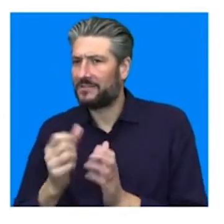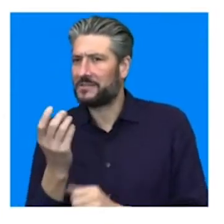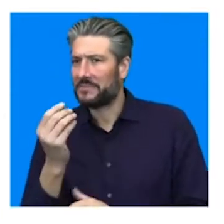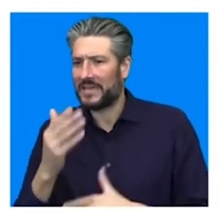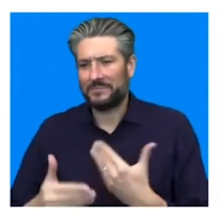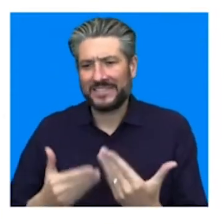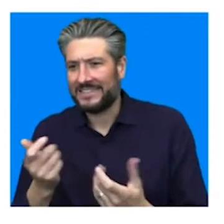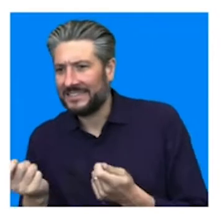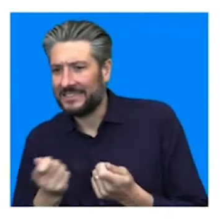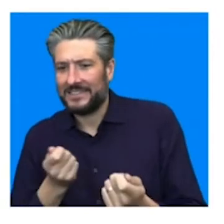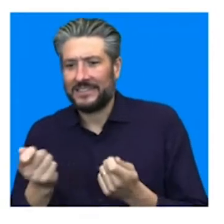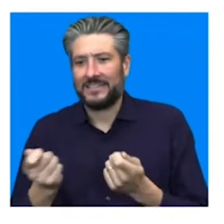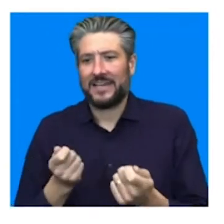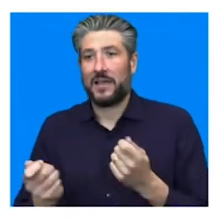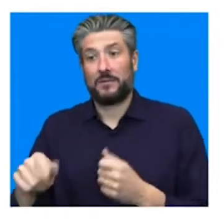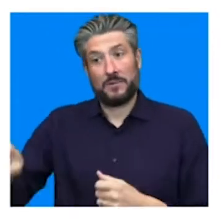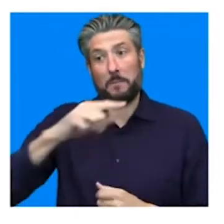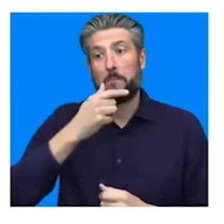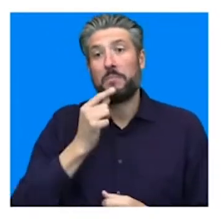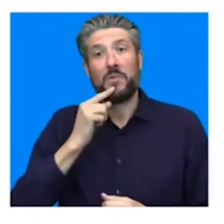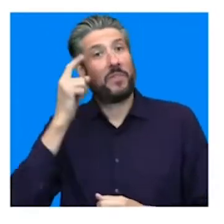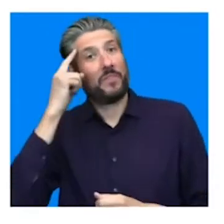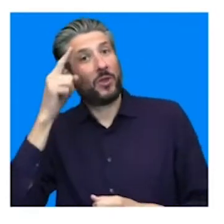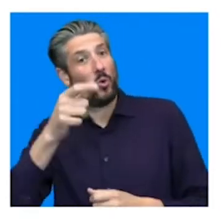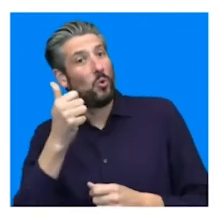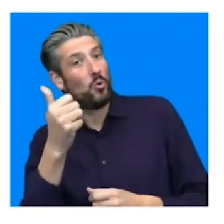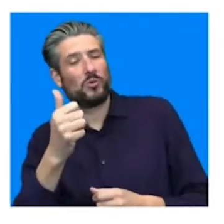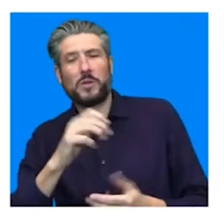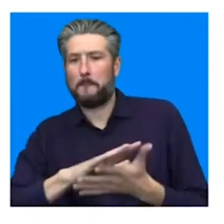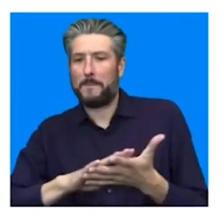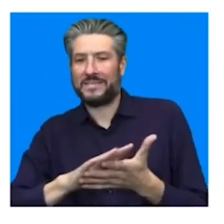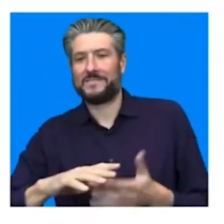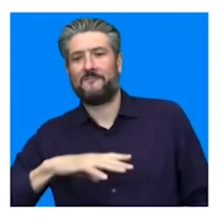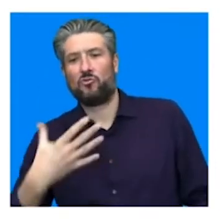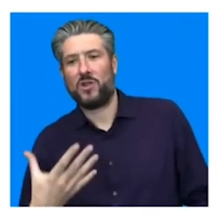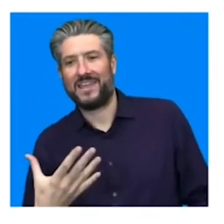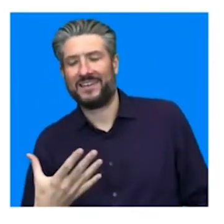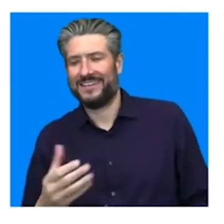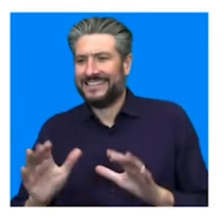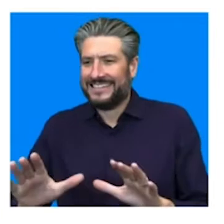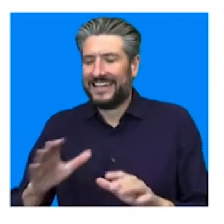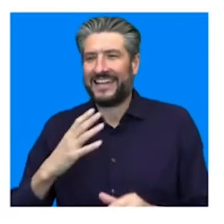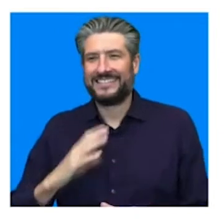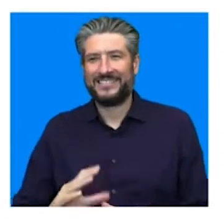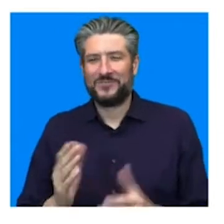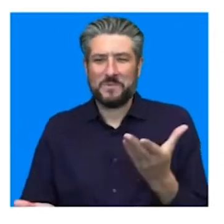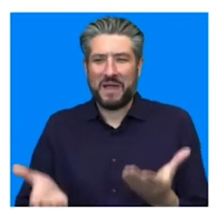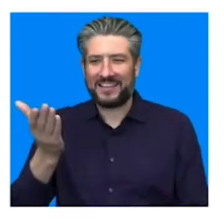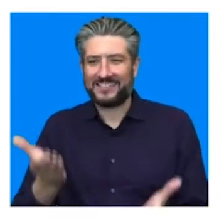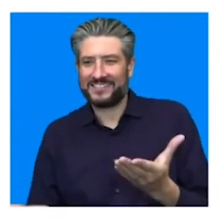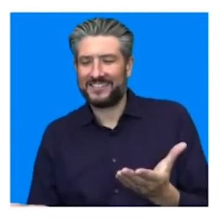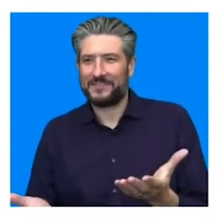people kind of expect things that are for good to be for free, and it's kind of trying to balance that kind of commerciality with and how you can keep things going for